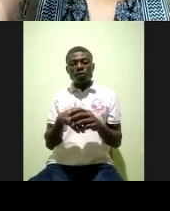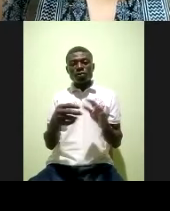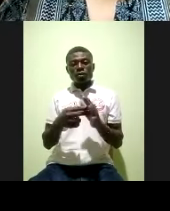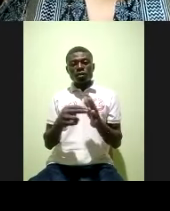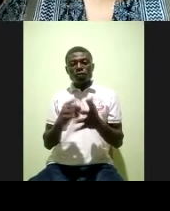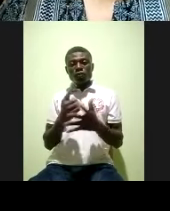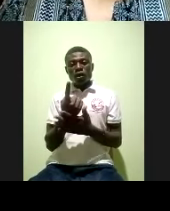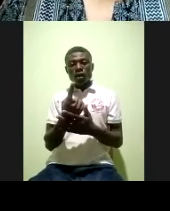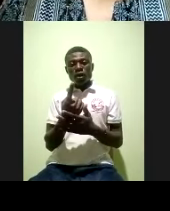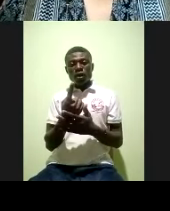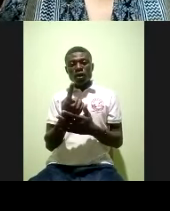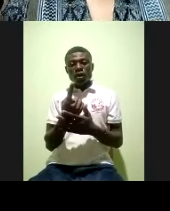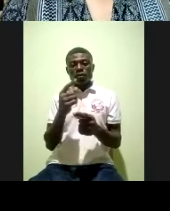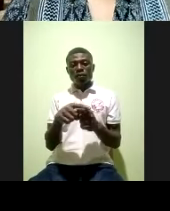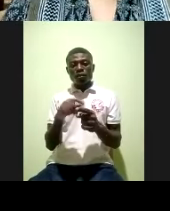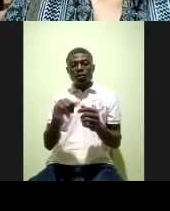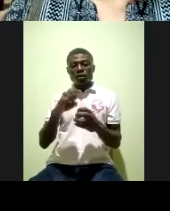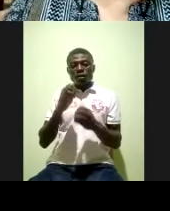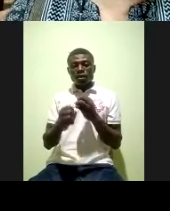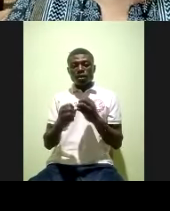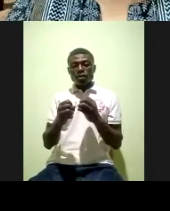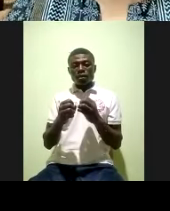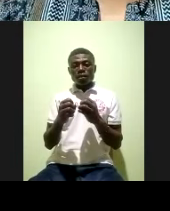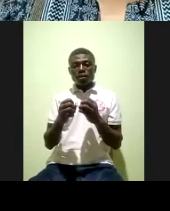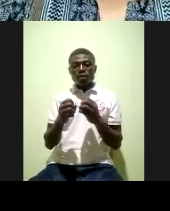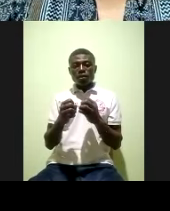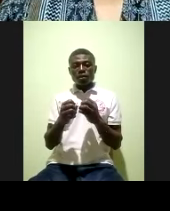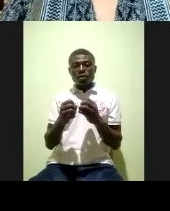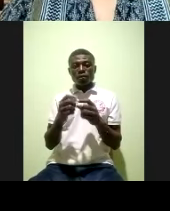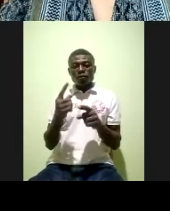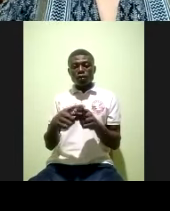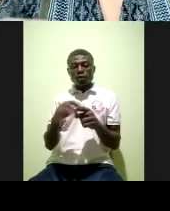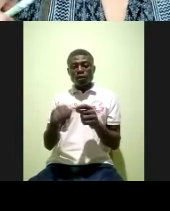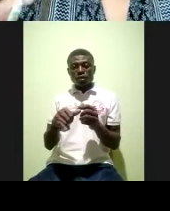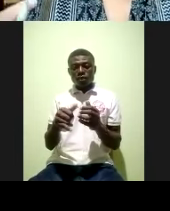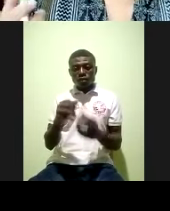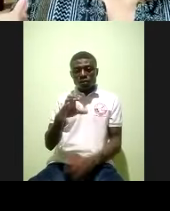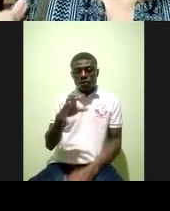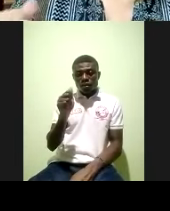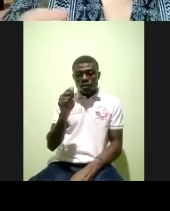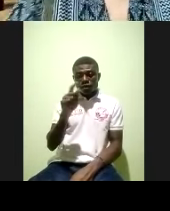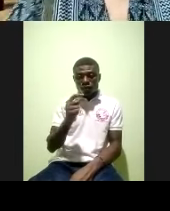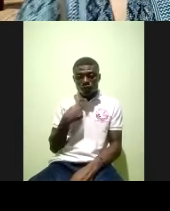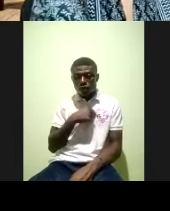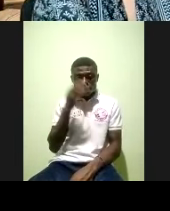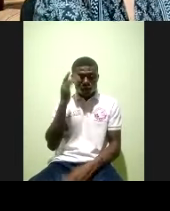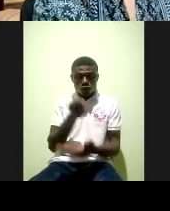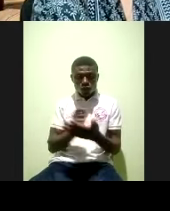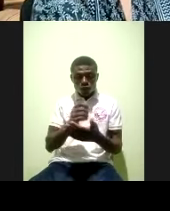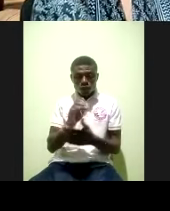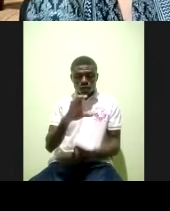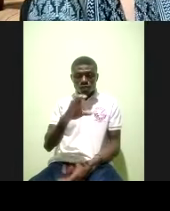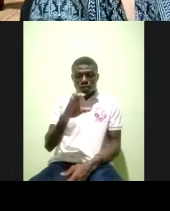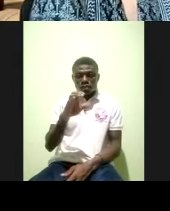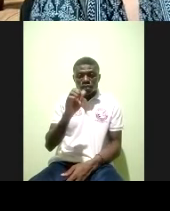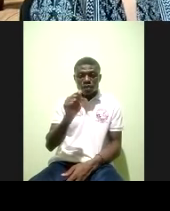word, and if the ending of the sound is k, we will be writing it with CK. So